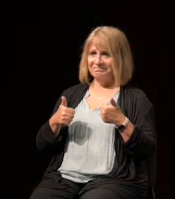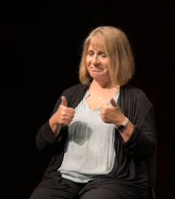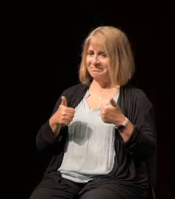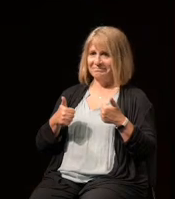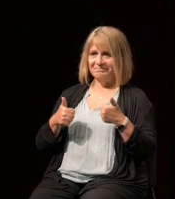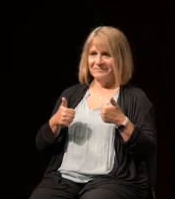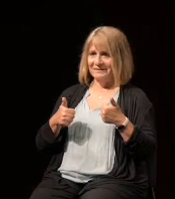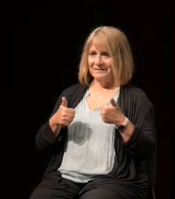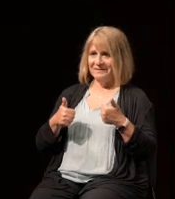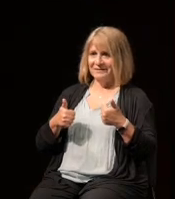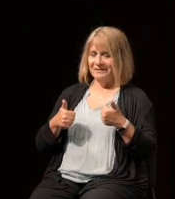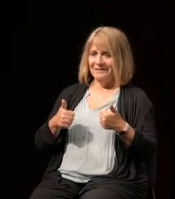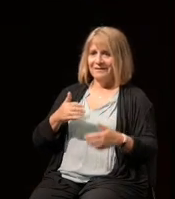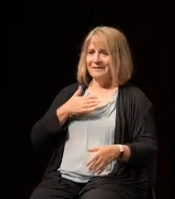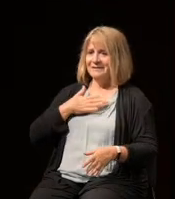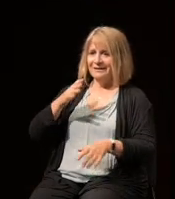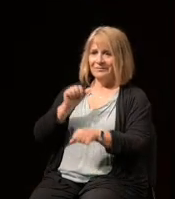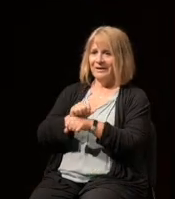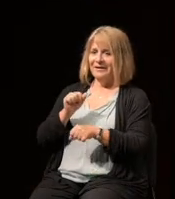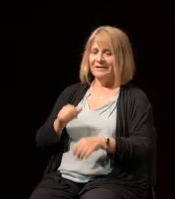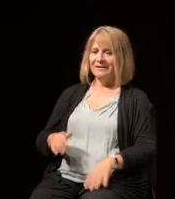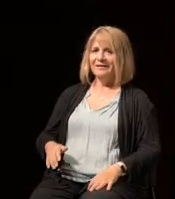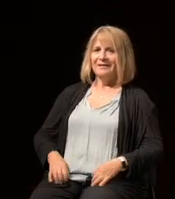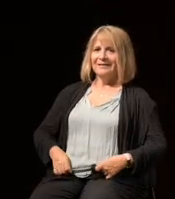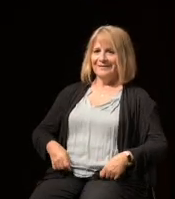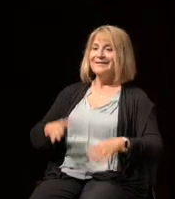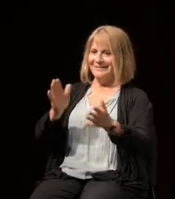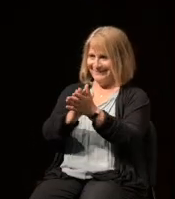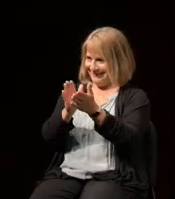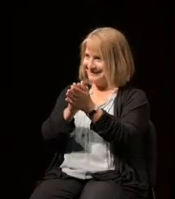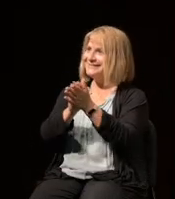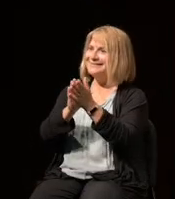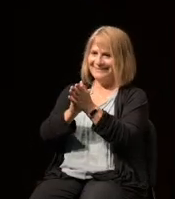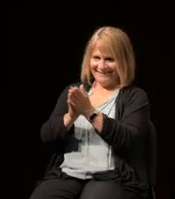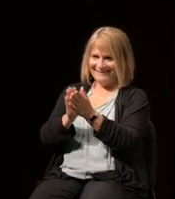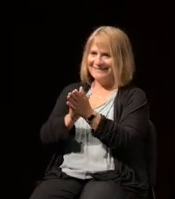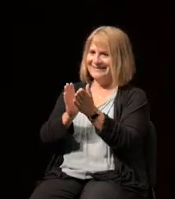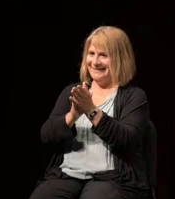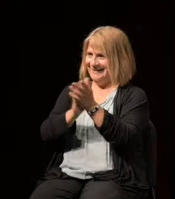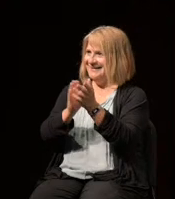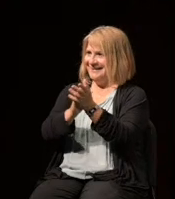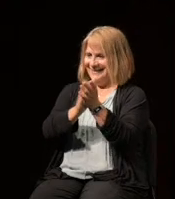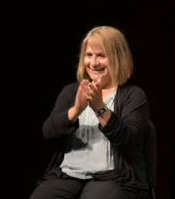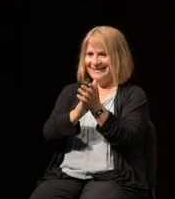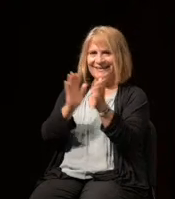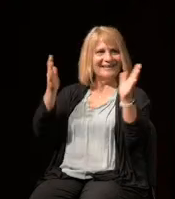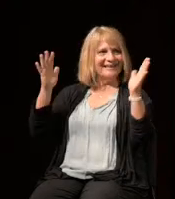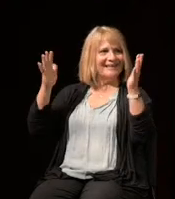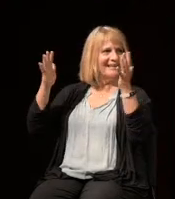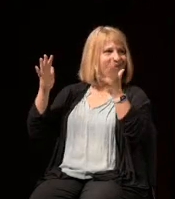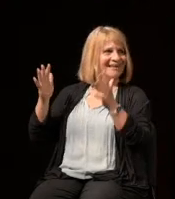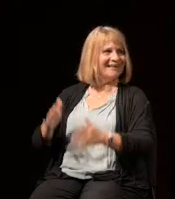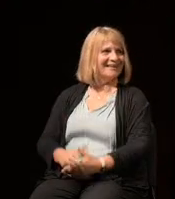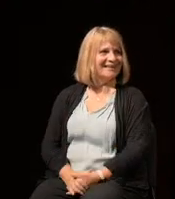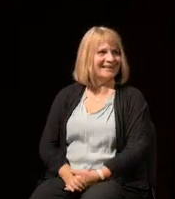I thought my work is done here. Got it. Give yourself a hand.